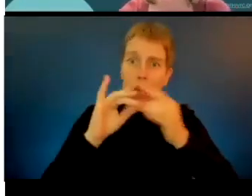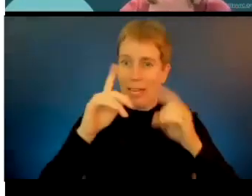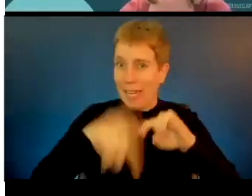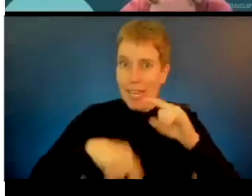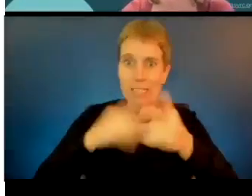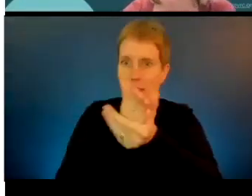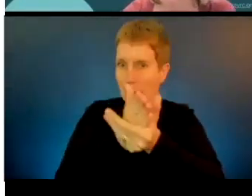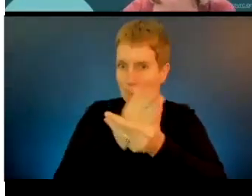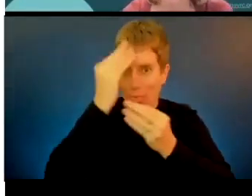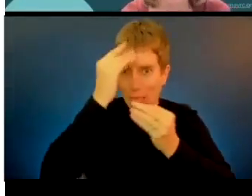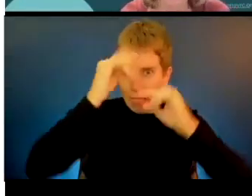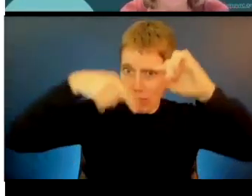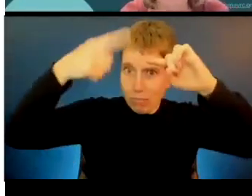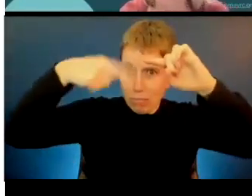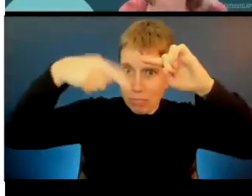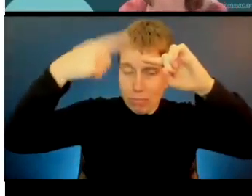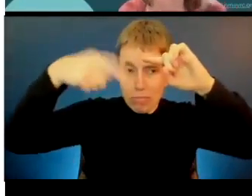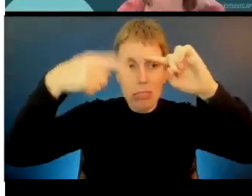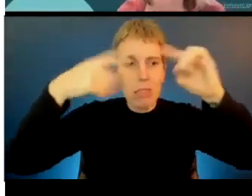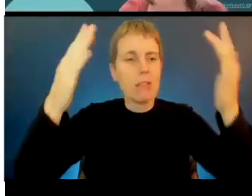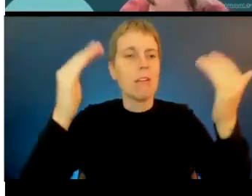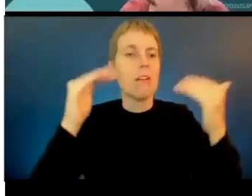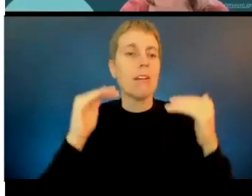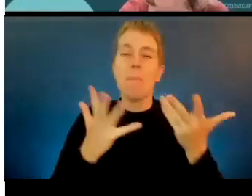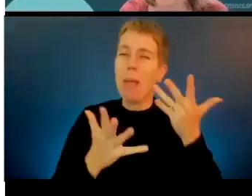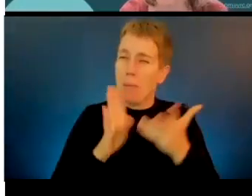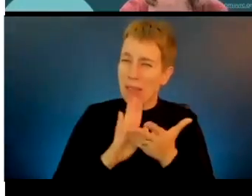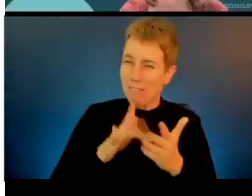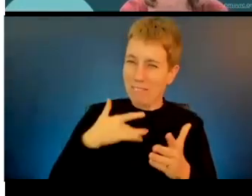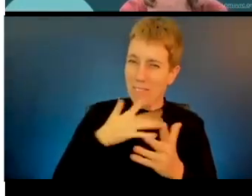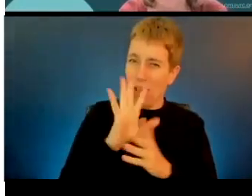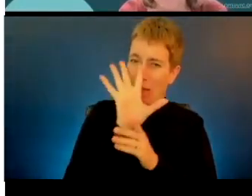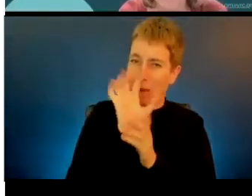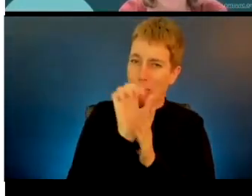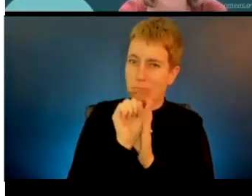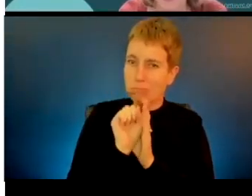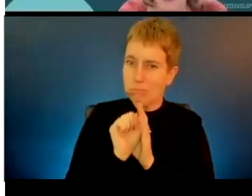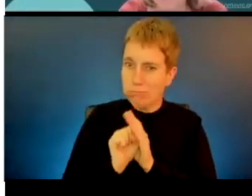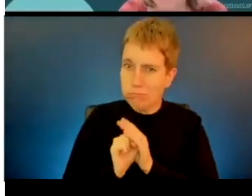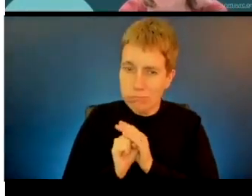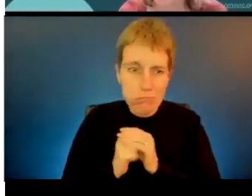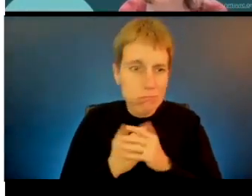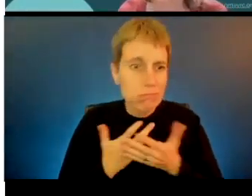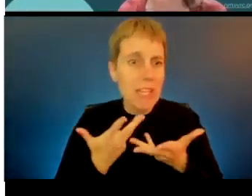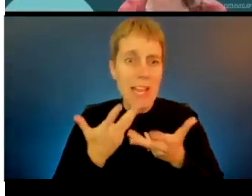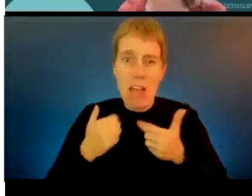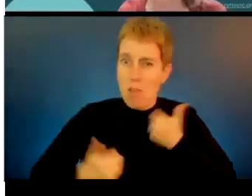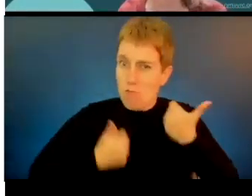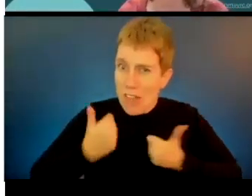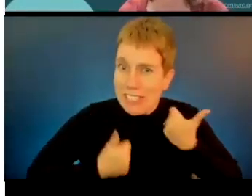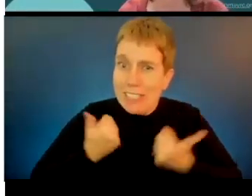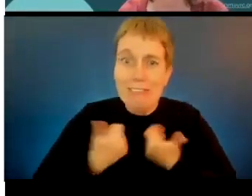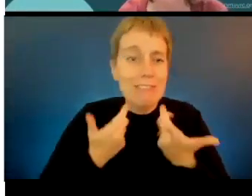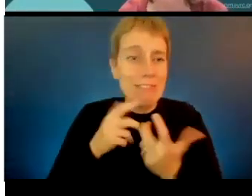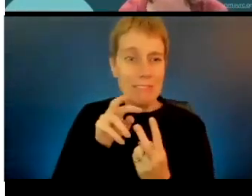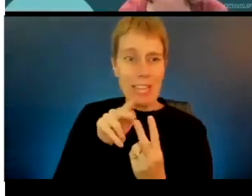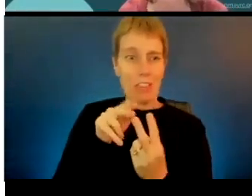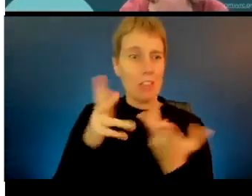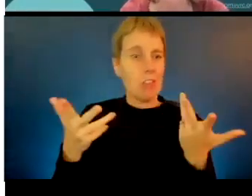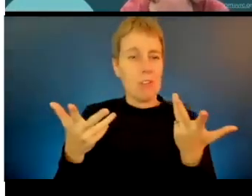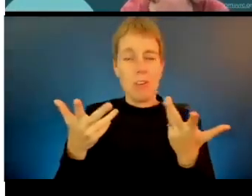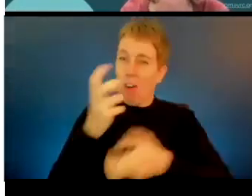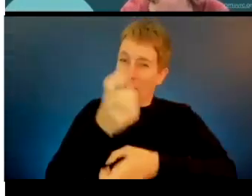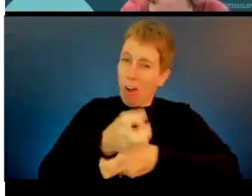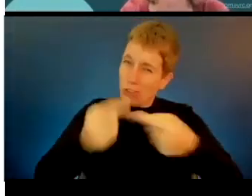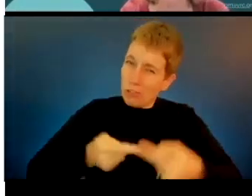In terms of how they're performing in school, you may see poor concentration. They may become easily distracted. Again, those same problems about